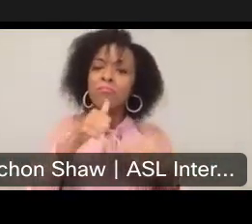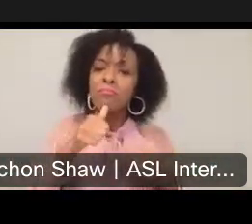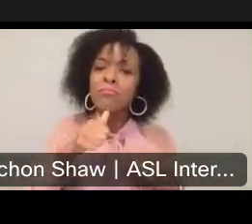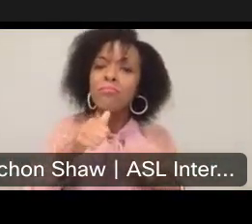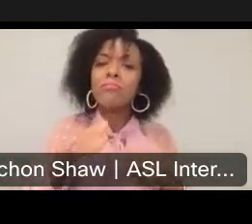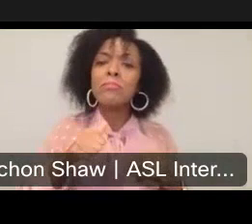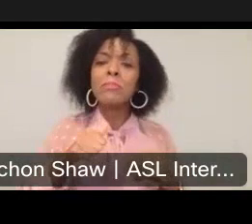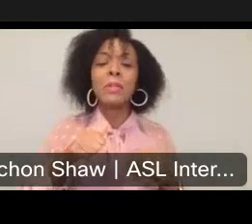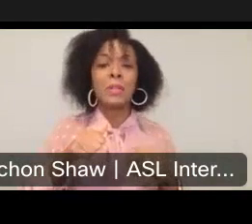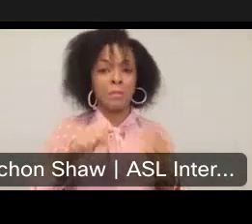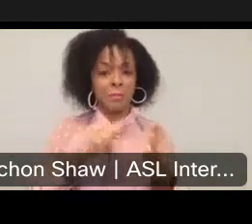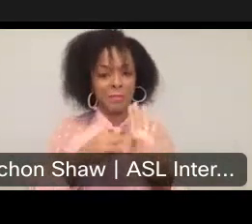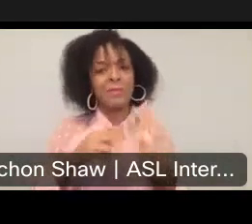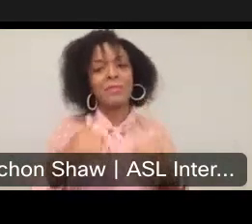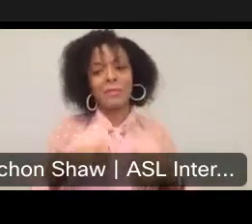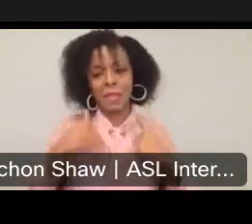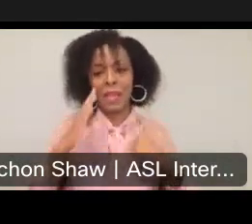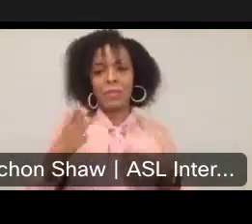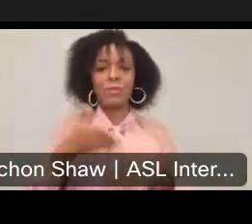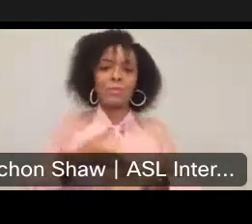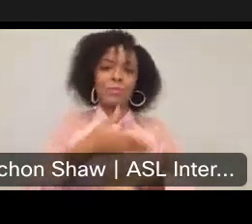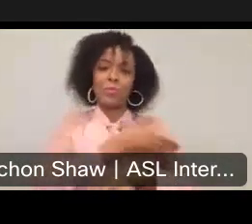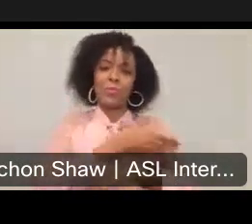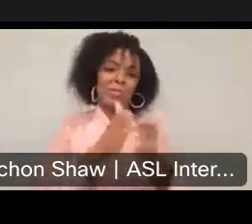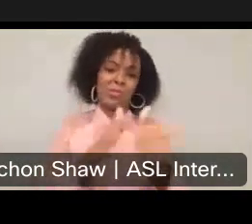have better lives overall.